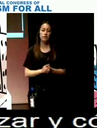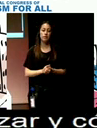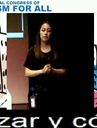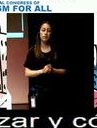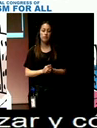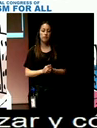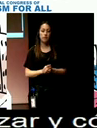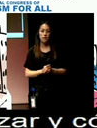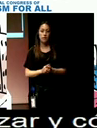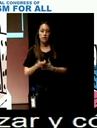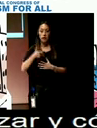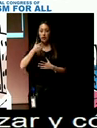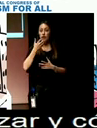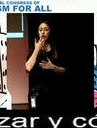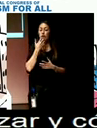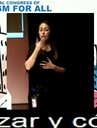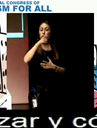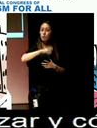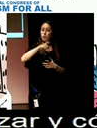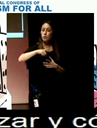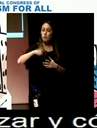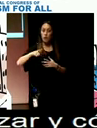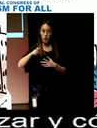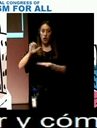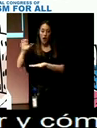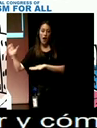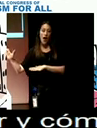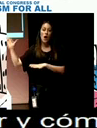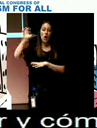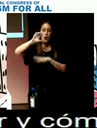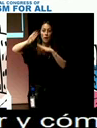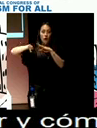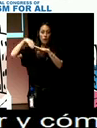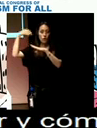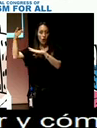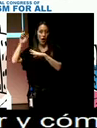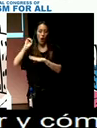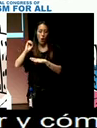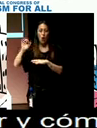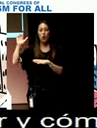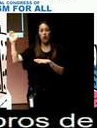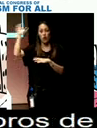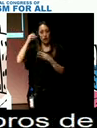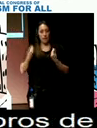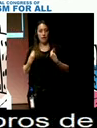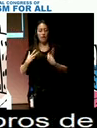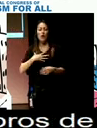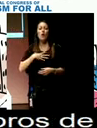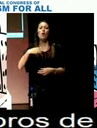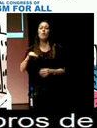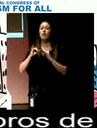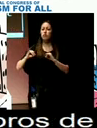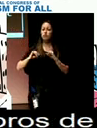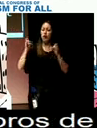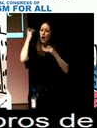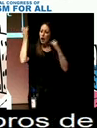remember the European Commission focuses on trans-border, transnational activity, not necessarily domestic. So it's a